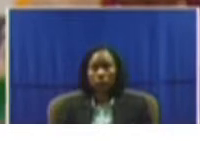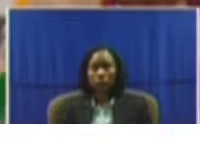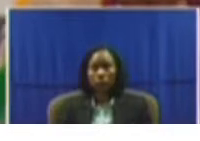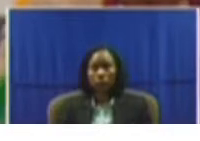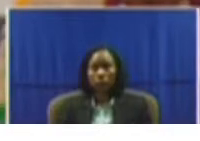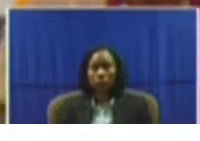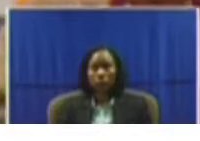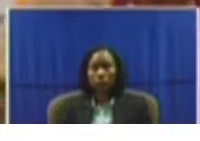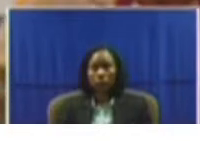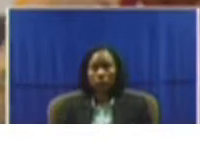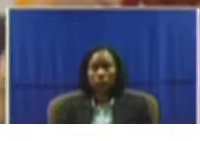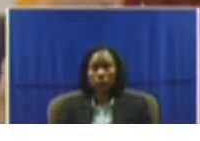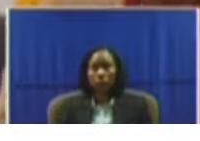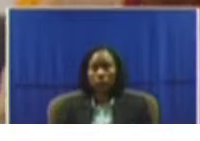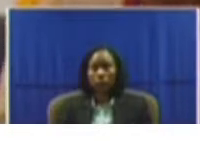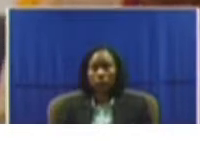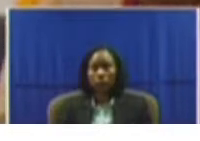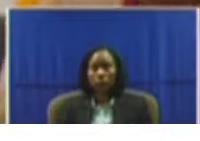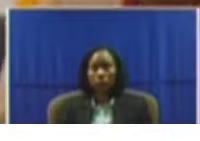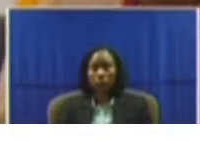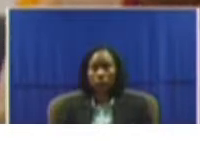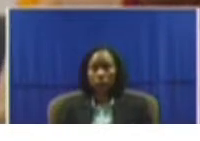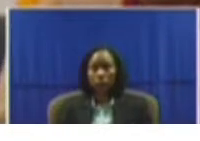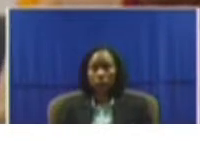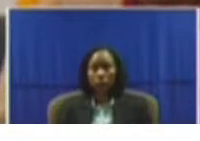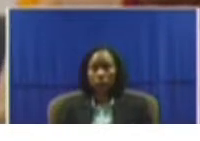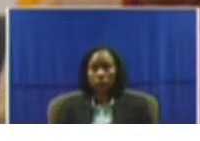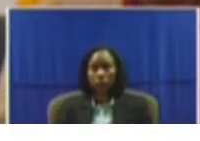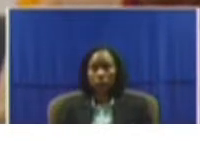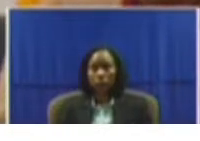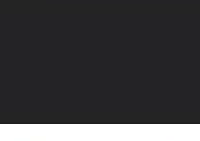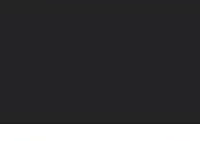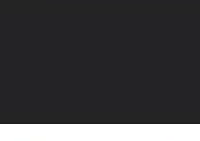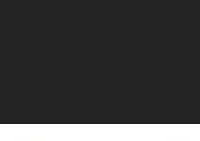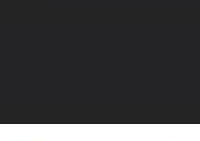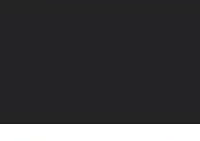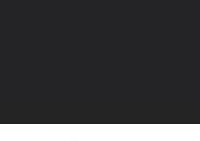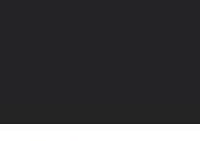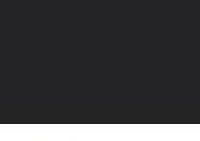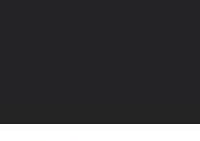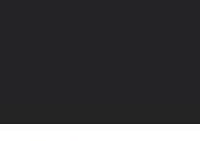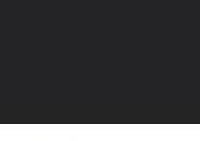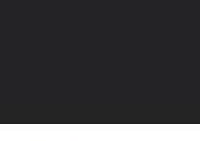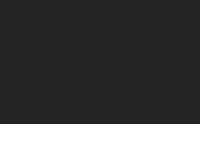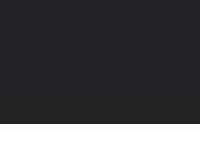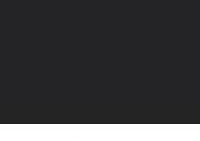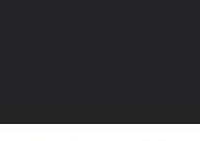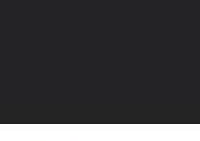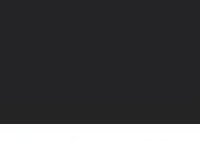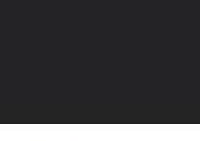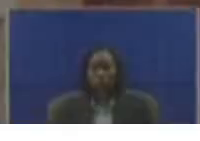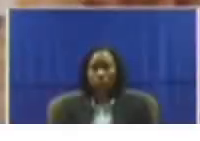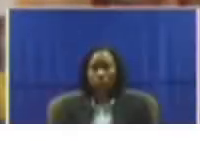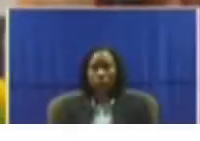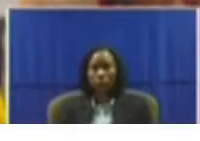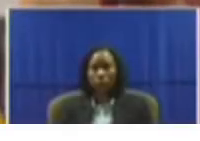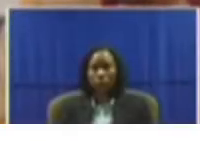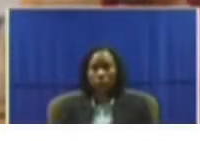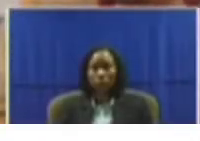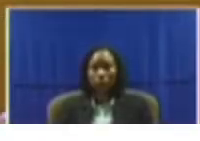ngalifumani si-ANC si-ready sibe sithi makayibeka apho. Honorable